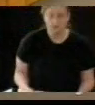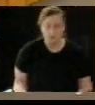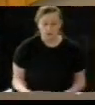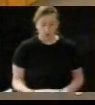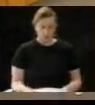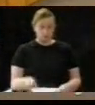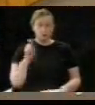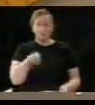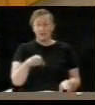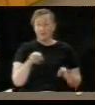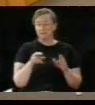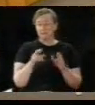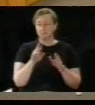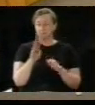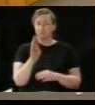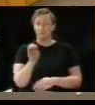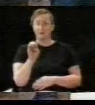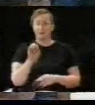live there.